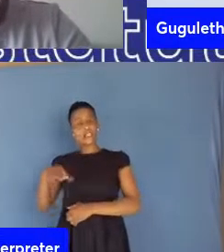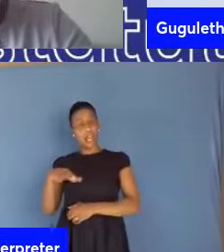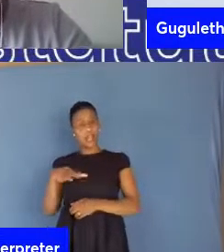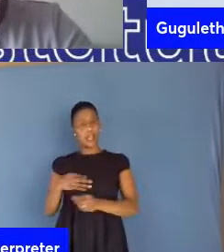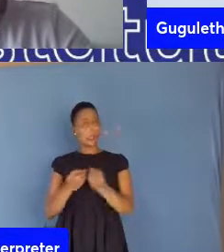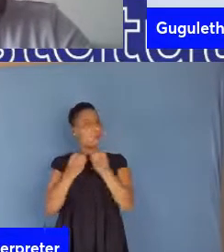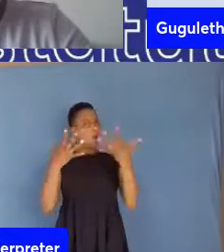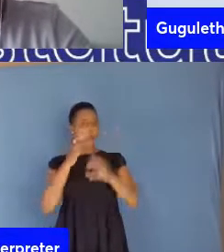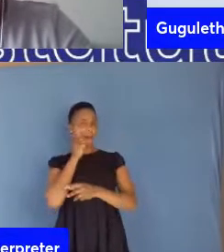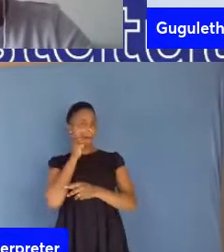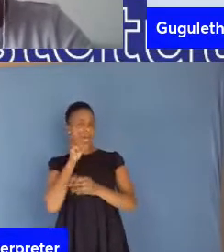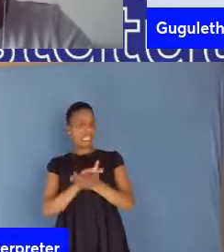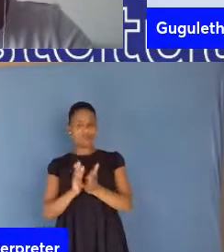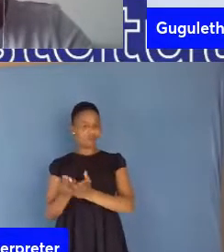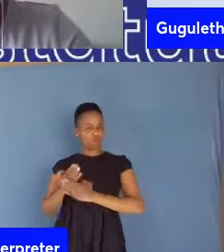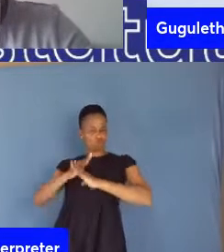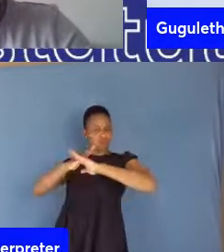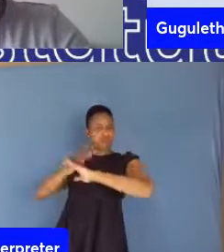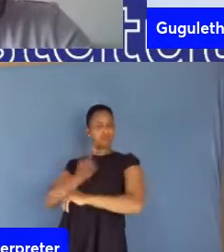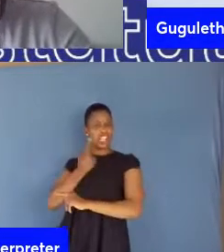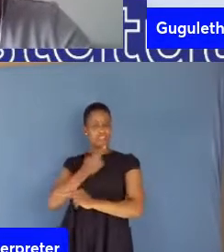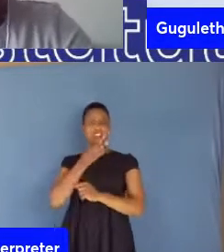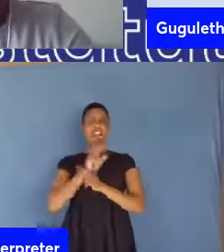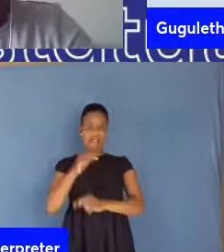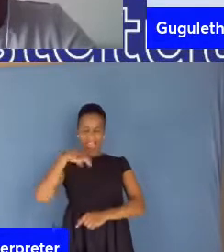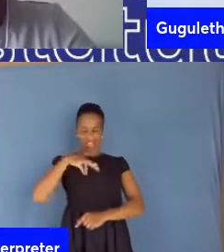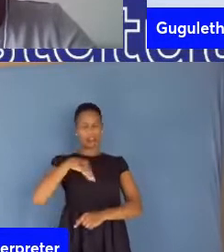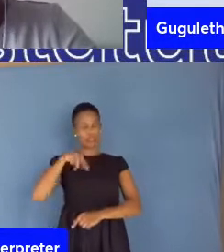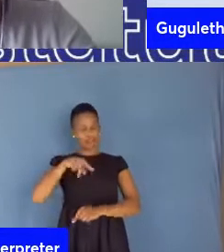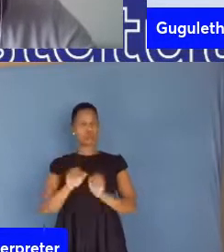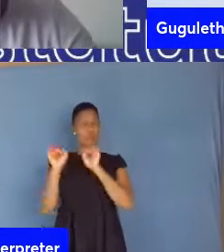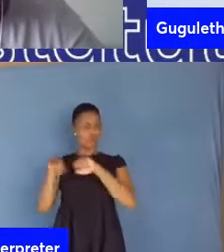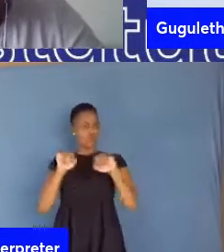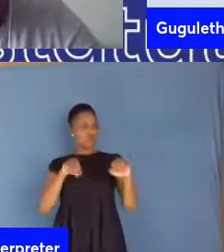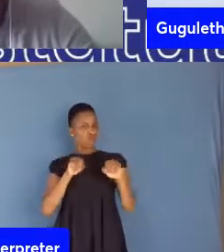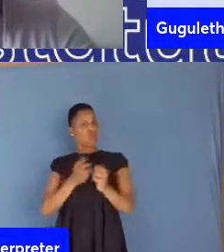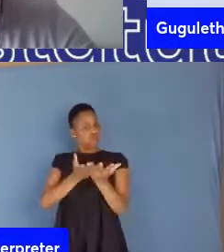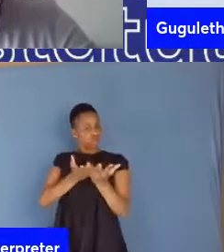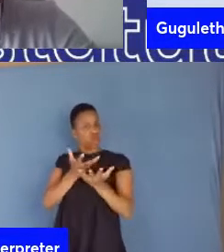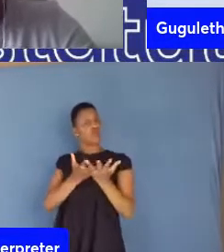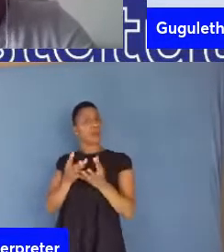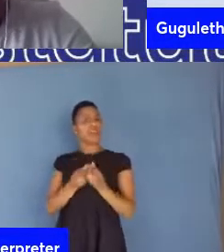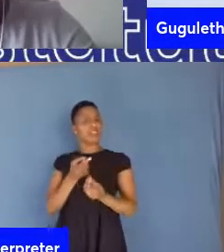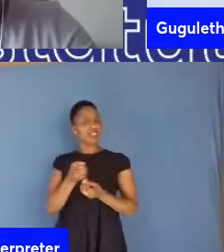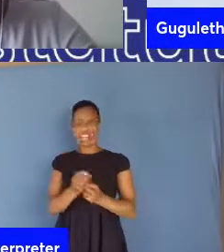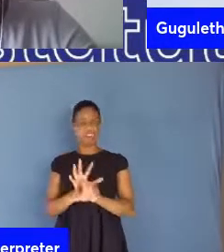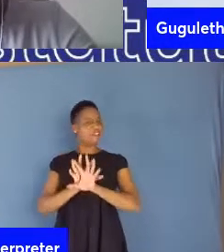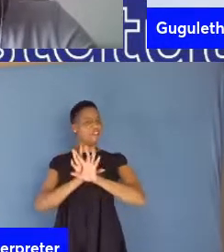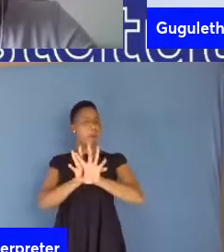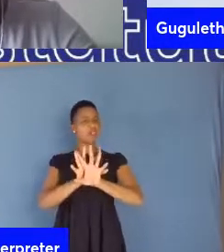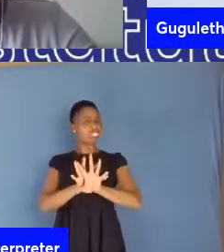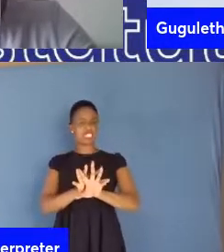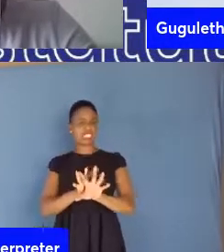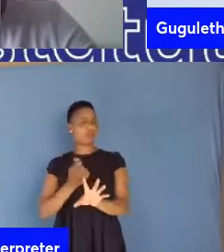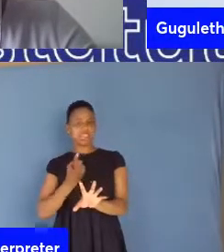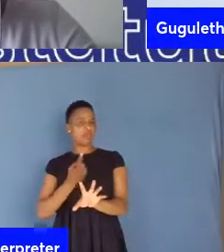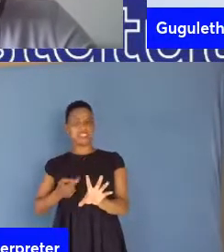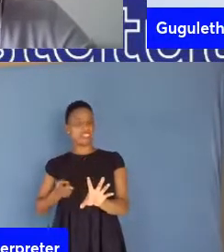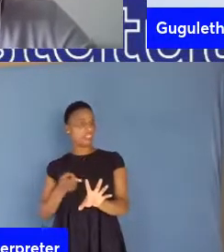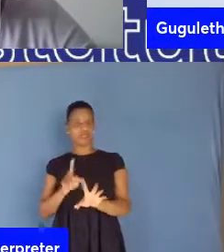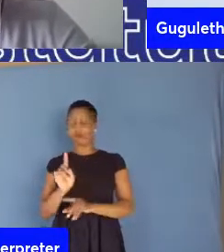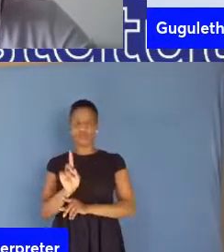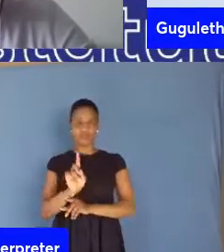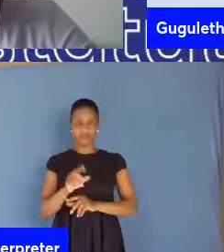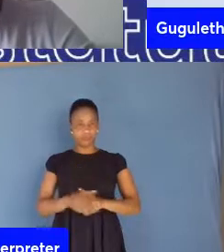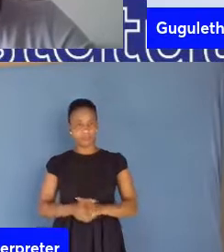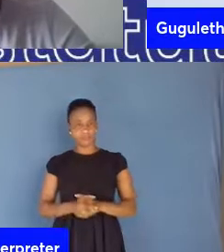things like girls consent to sleeping with them, that they don't force themselves on them. So